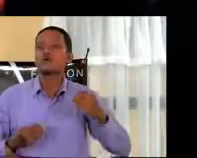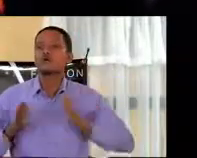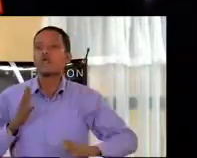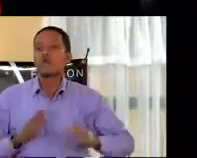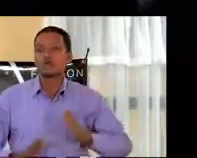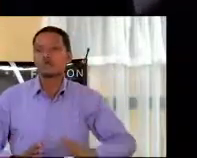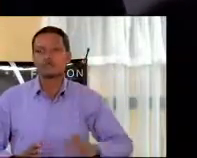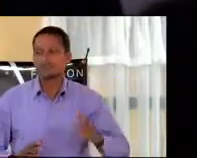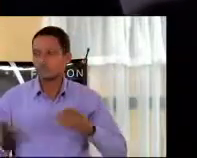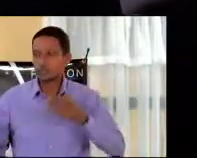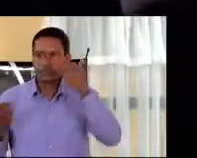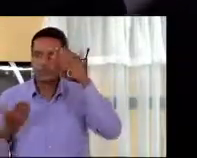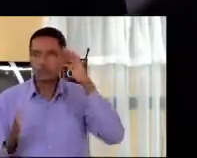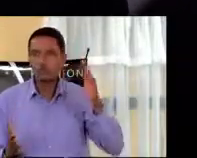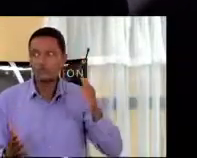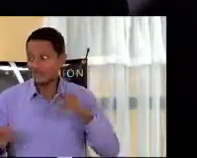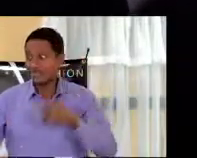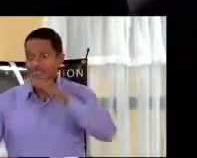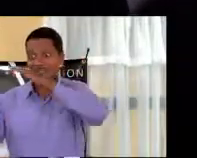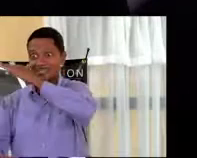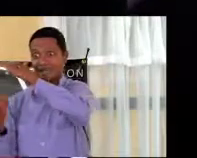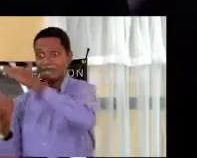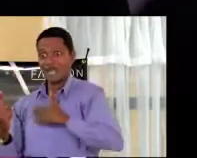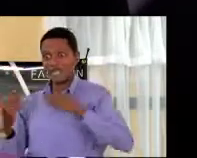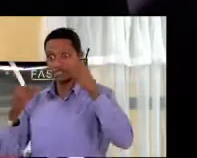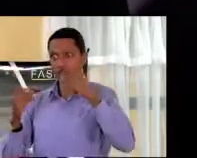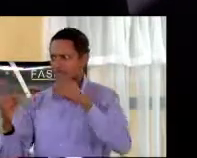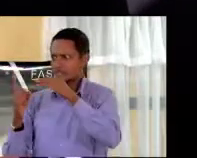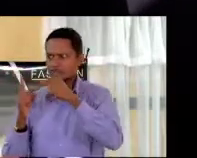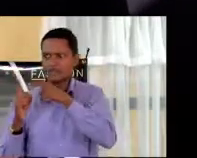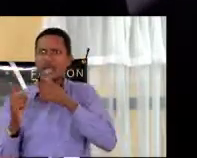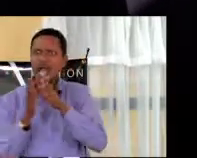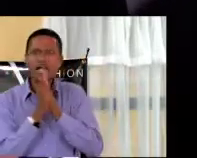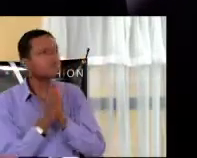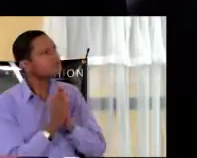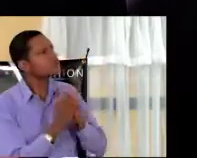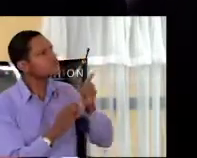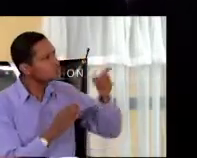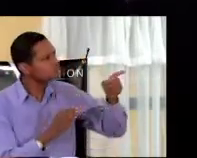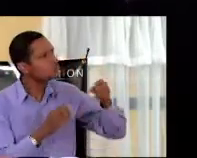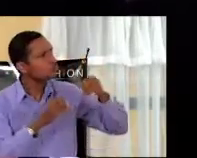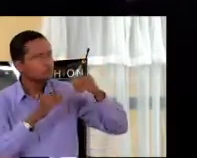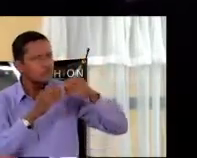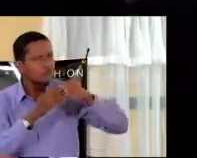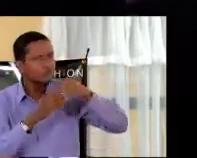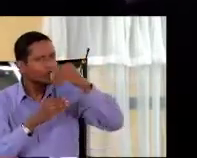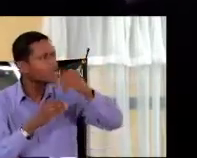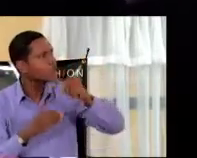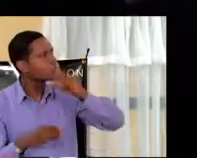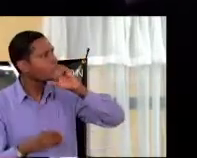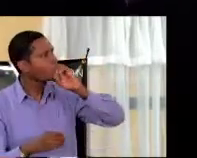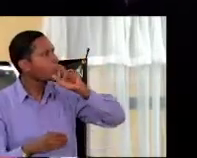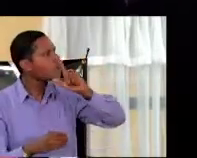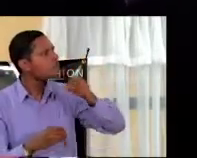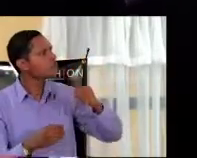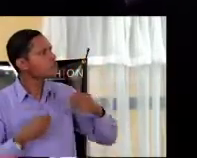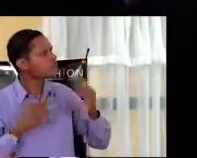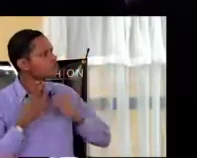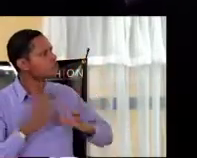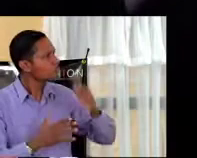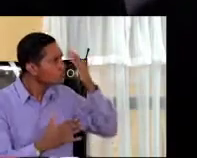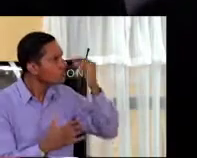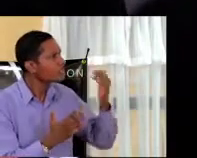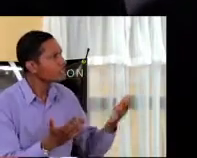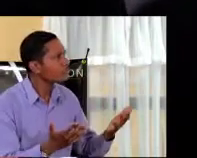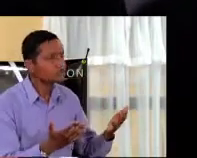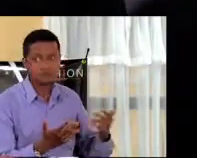the store, they will ask me personally, why do I shop local? Right? And my response is always that, you know, when